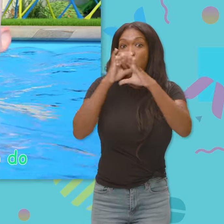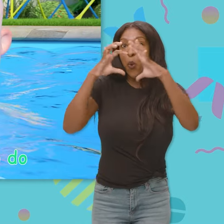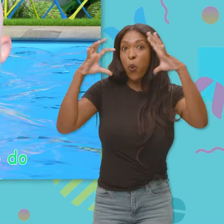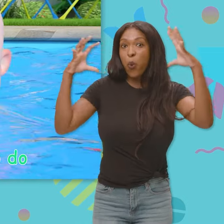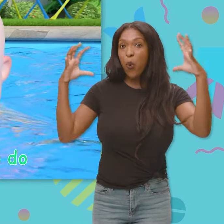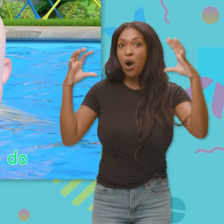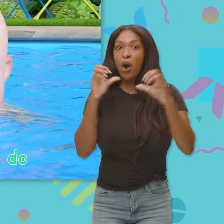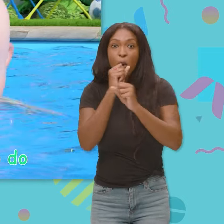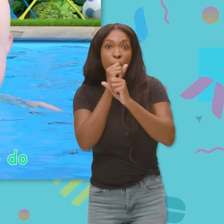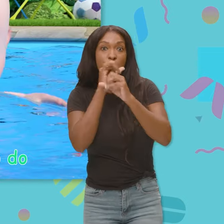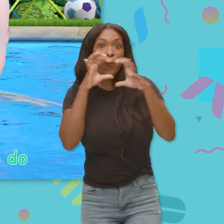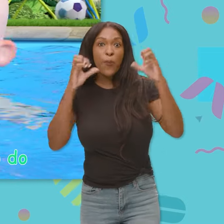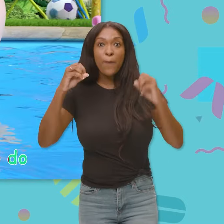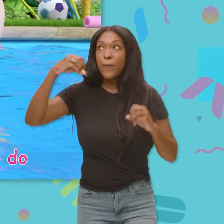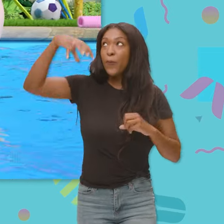josak